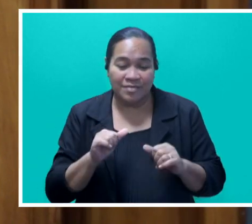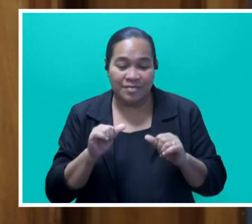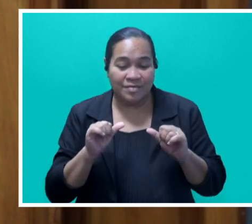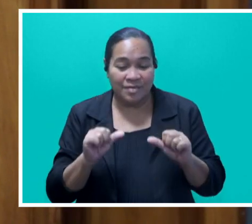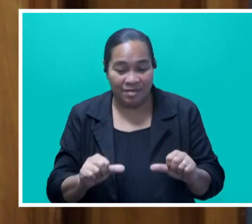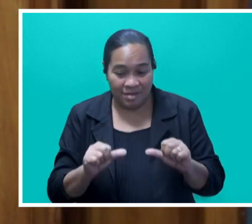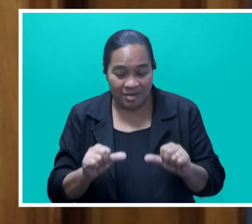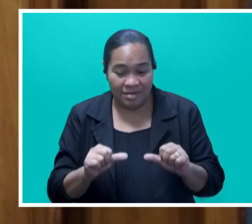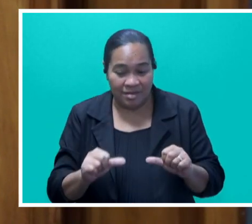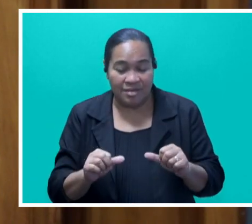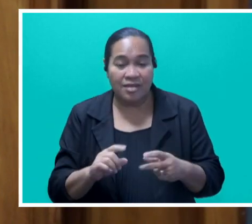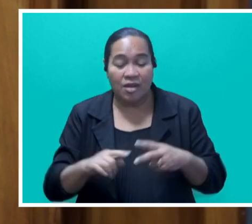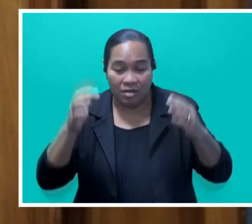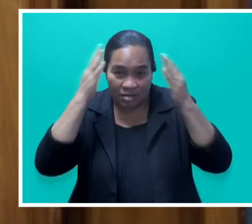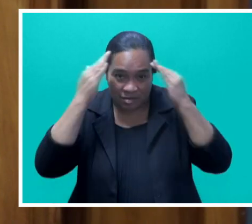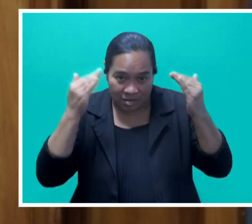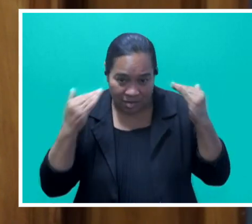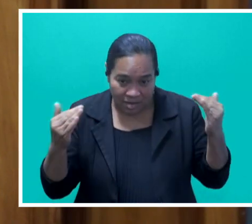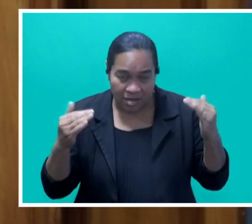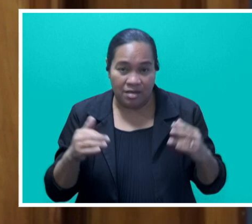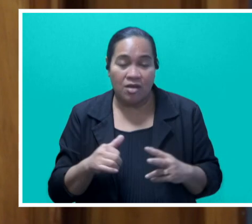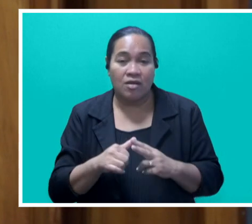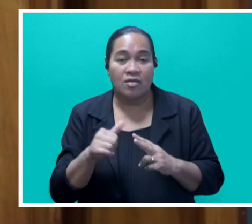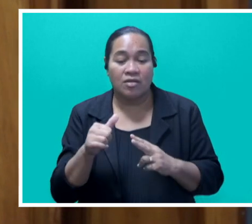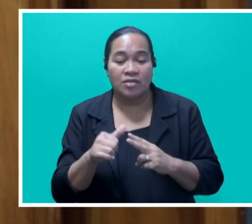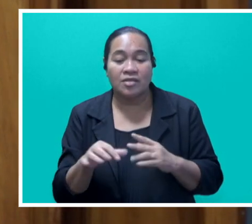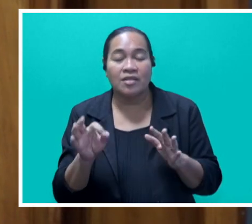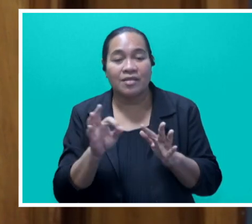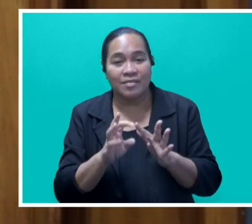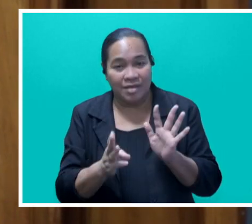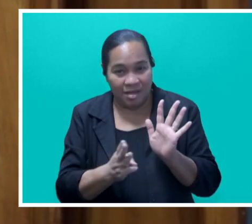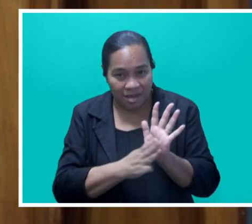balabu. Tikusa kana turang na Prime Minister ni nanda Manoa,